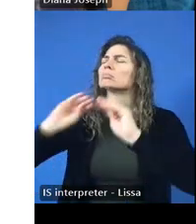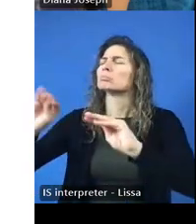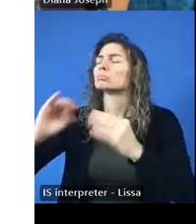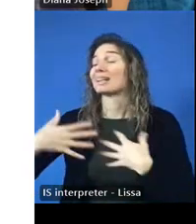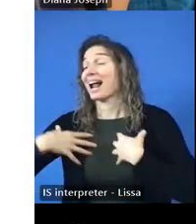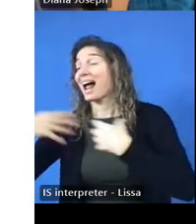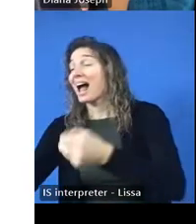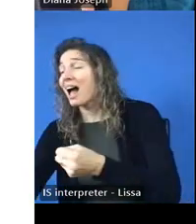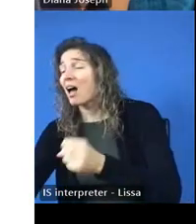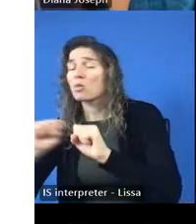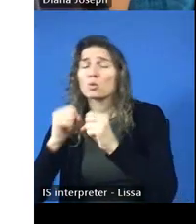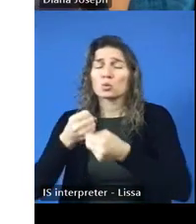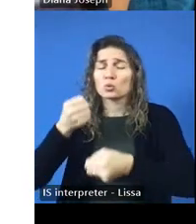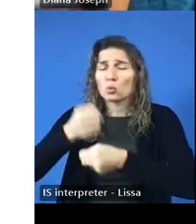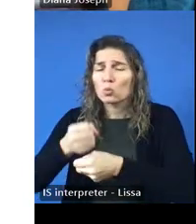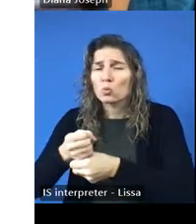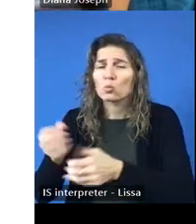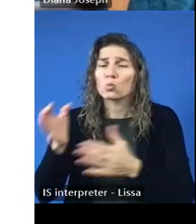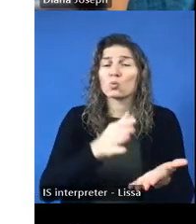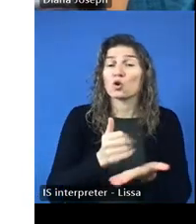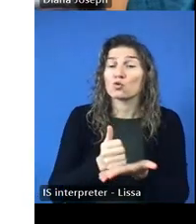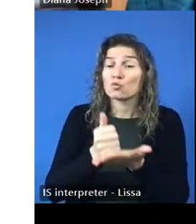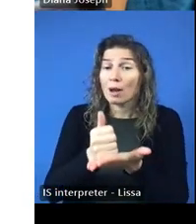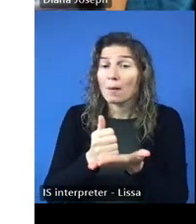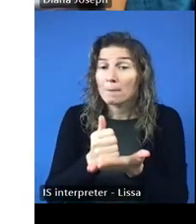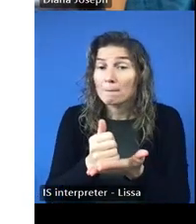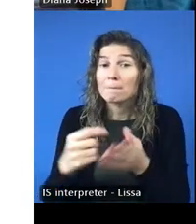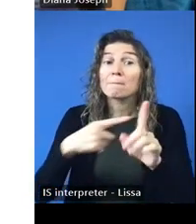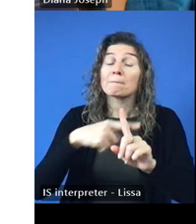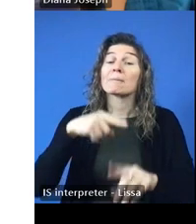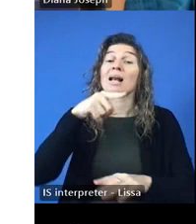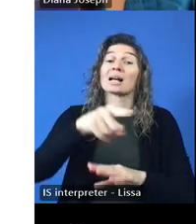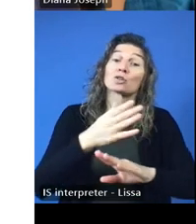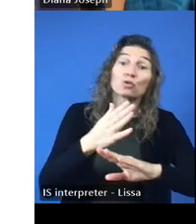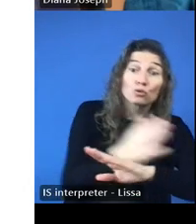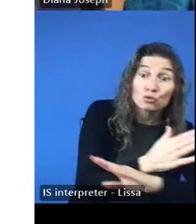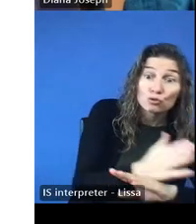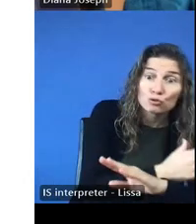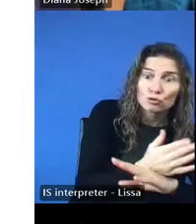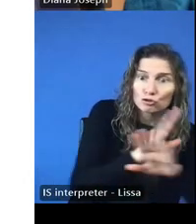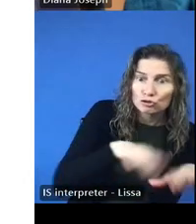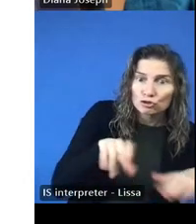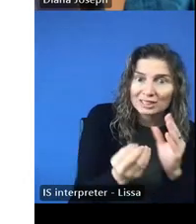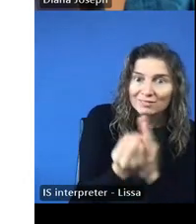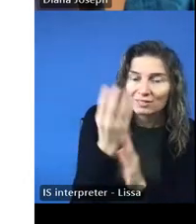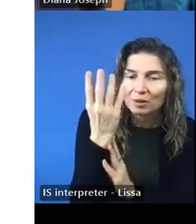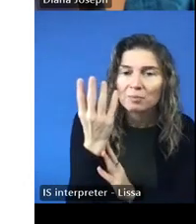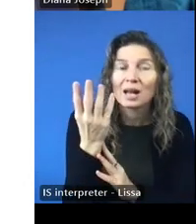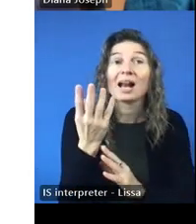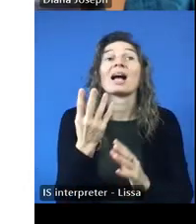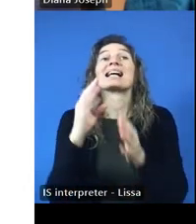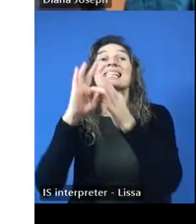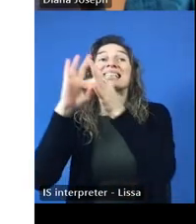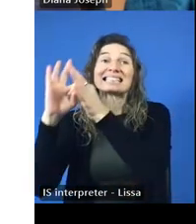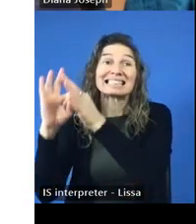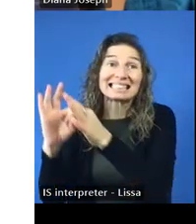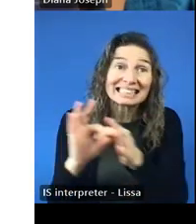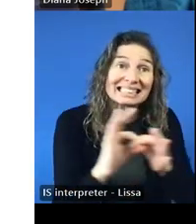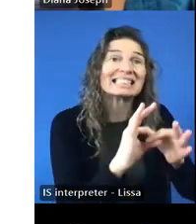childcare, rehabilitation, and early child development to build skills in nutrition, feeding, disability, and child